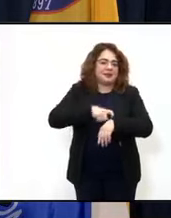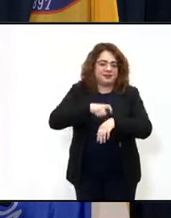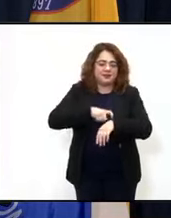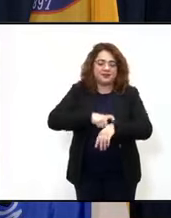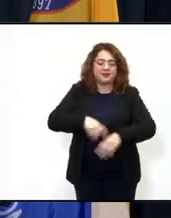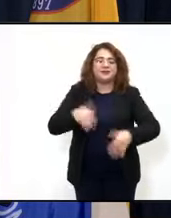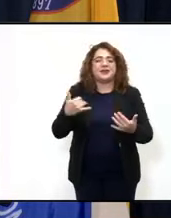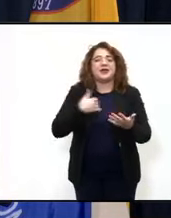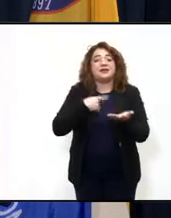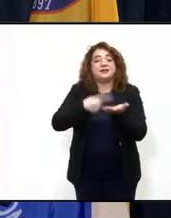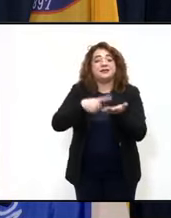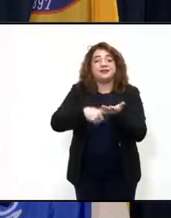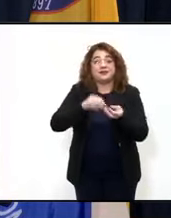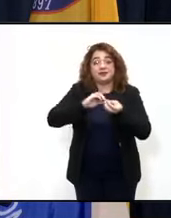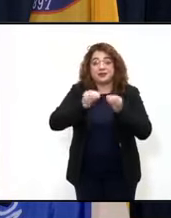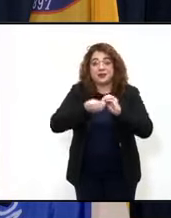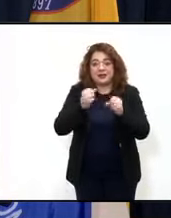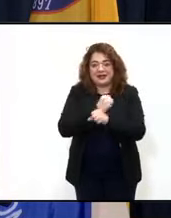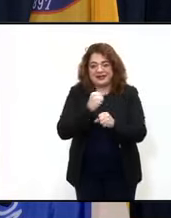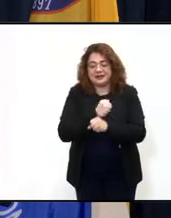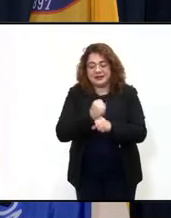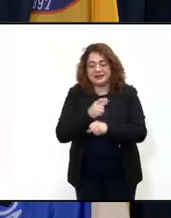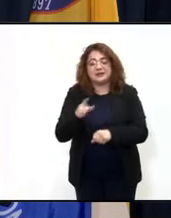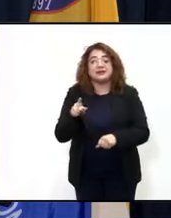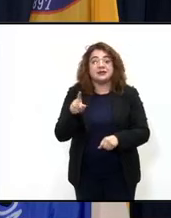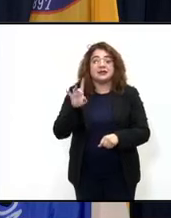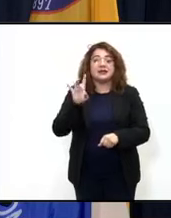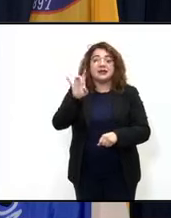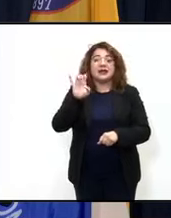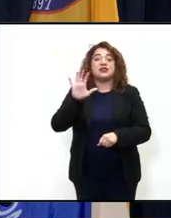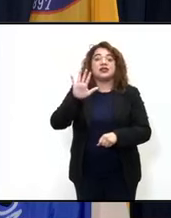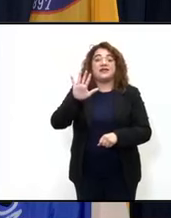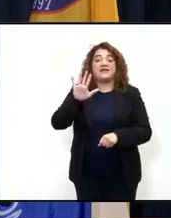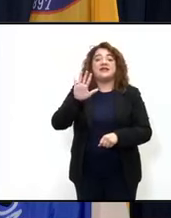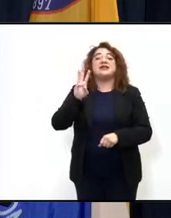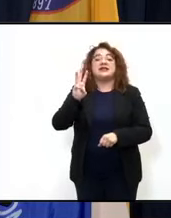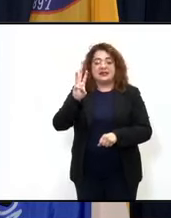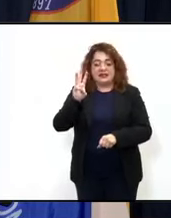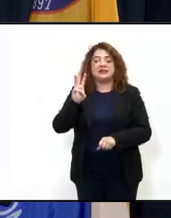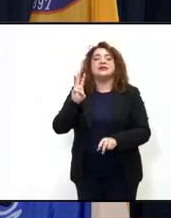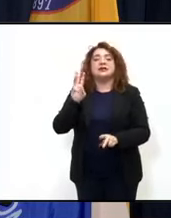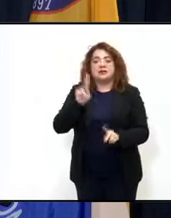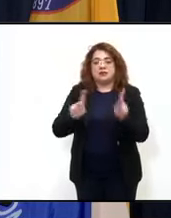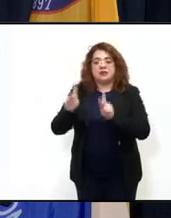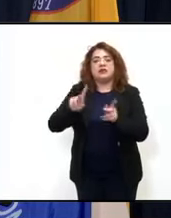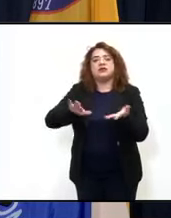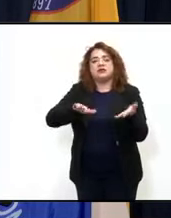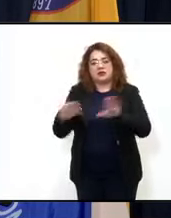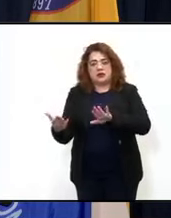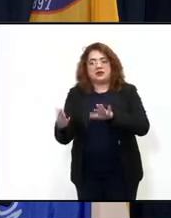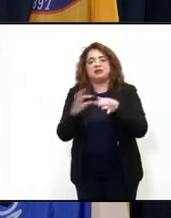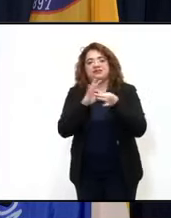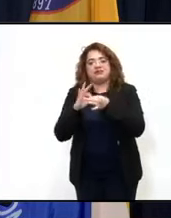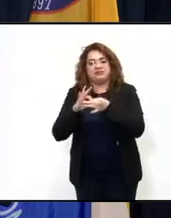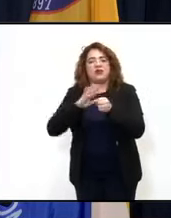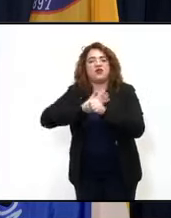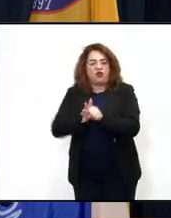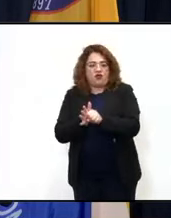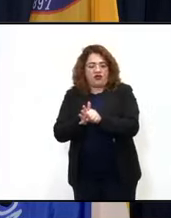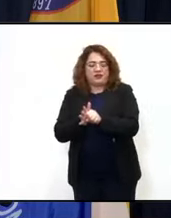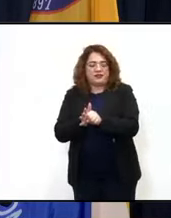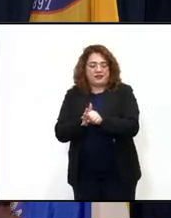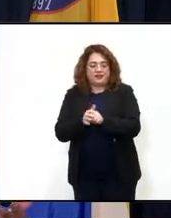data. We're now up to 856 residents we have lost to COVID-19. That's important to note because we